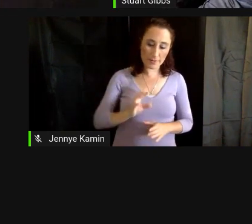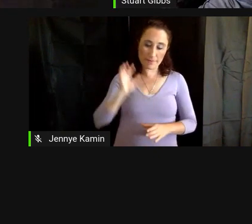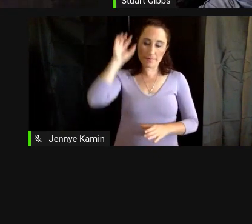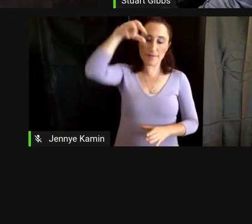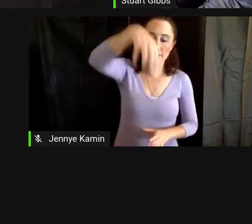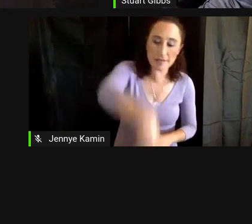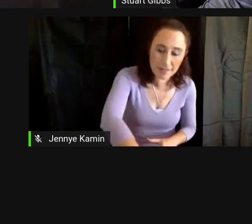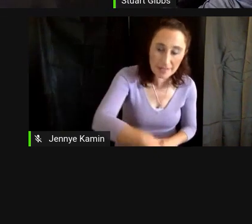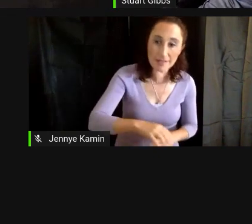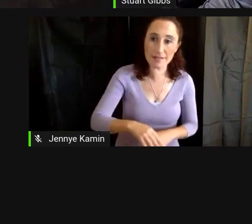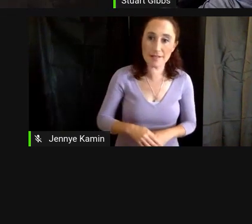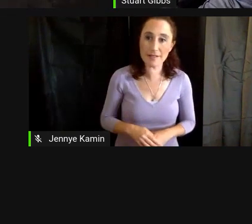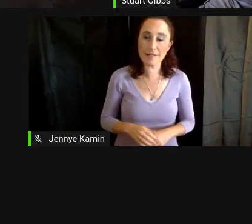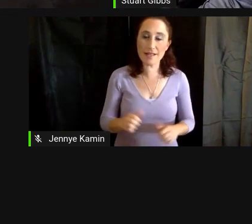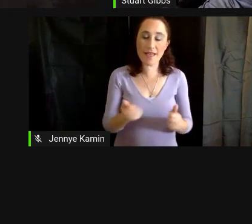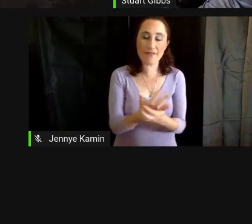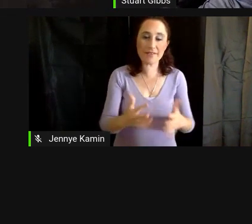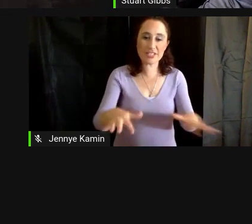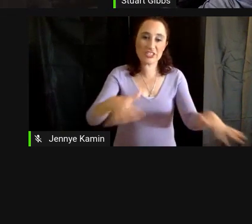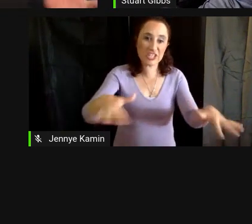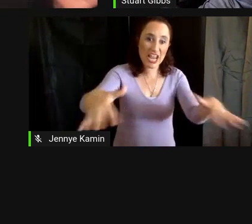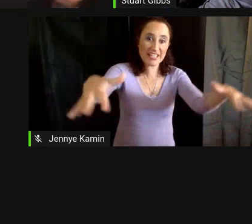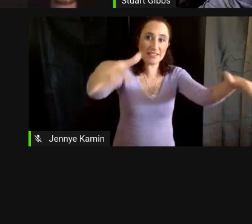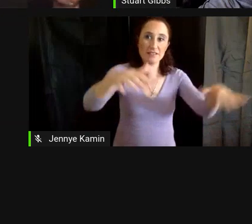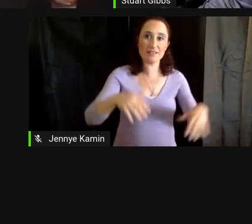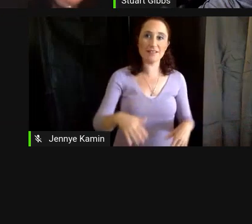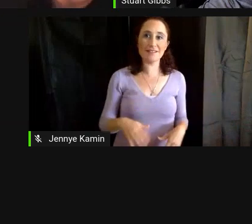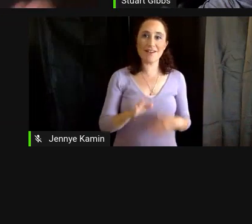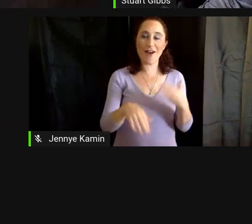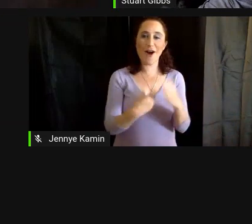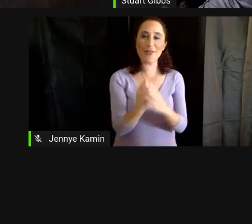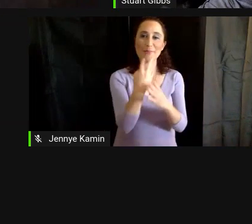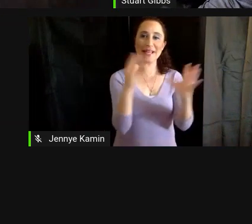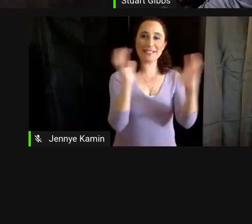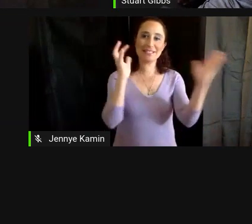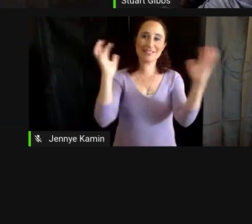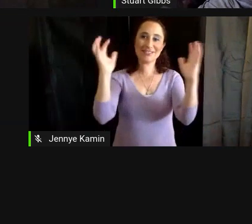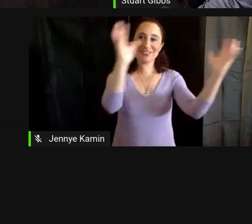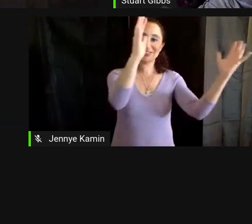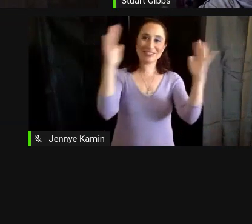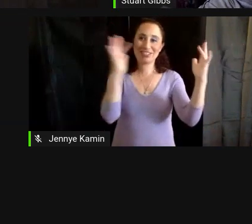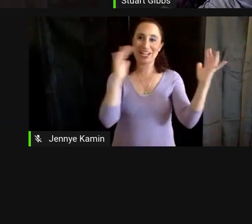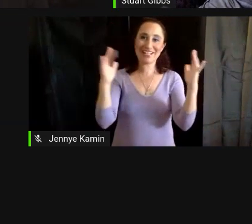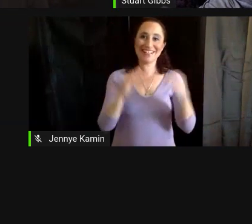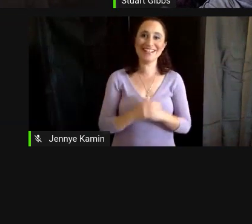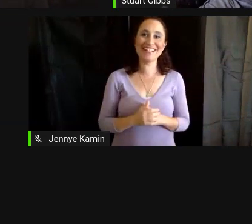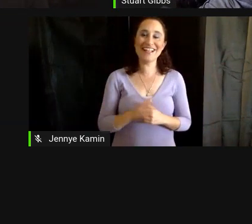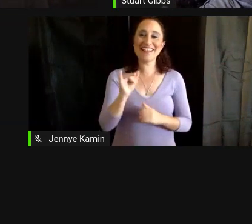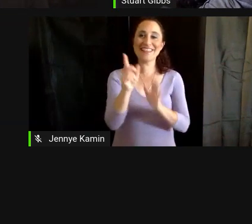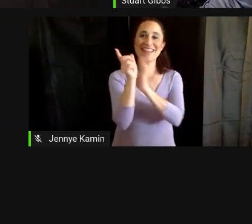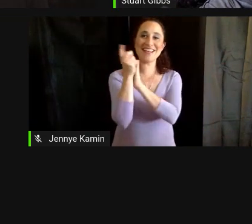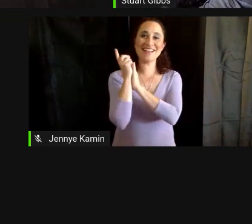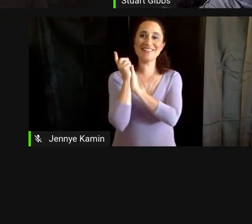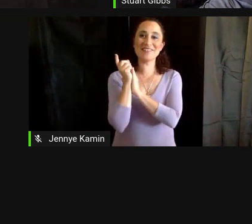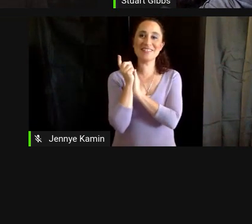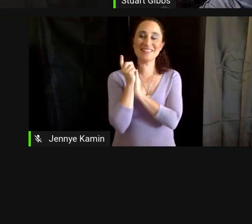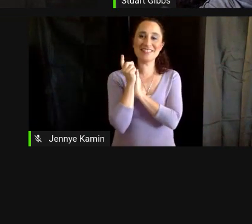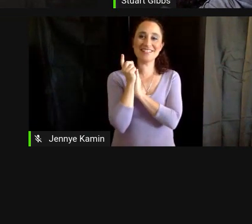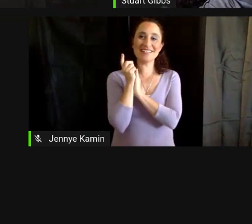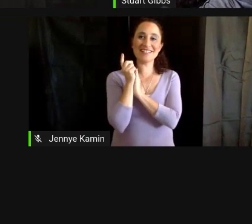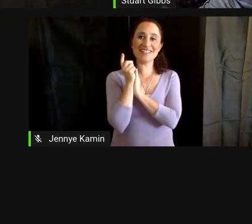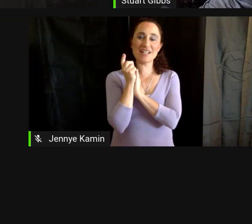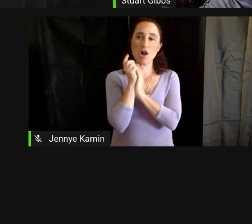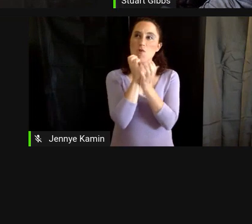ground, and as they do that, sort of everything shakes. The turnip is all sort of like that. And at that very moment, they hear a